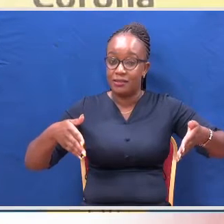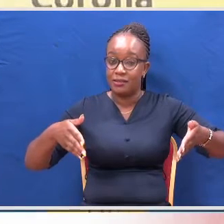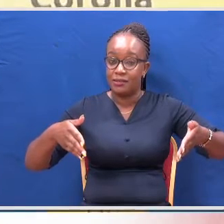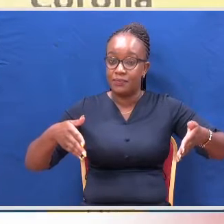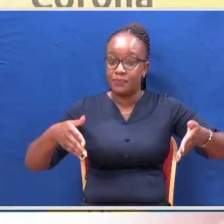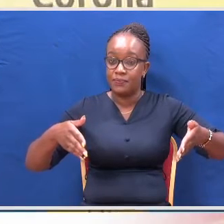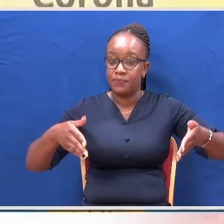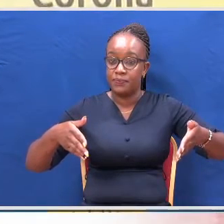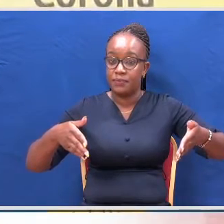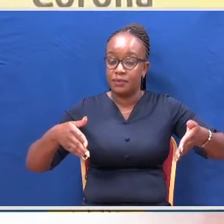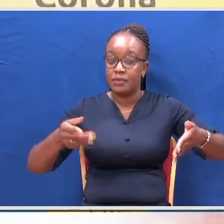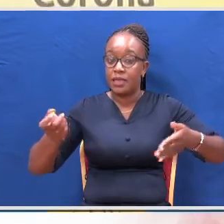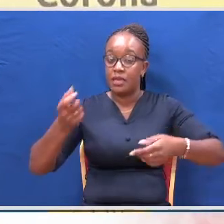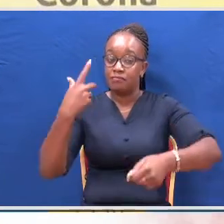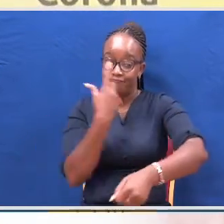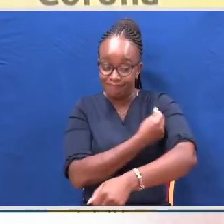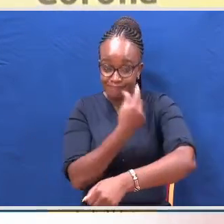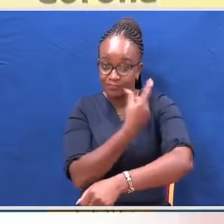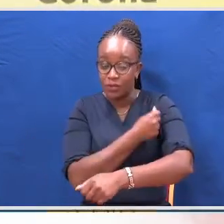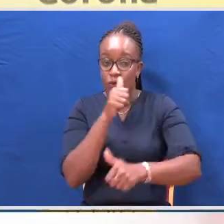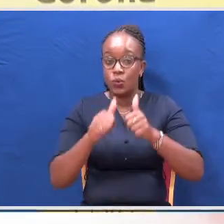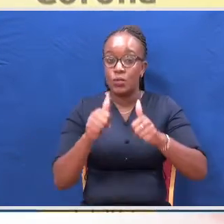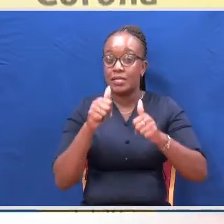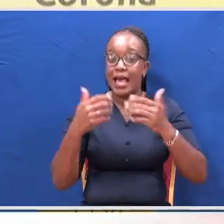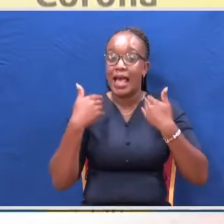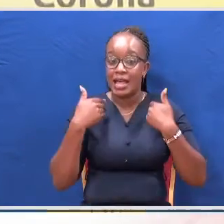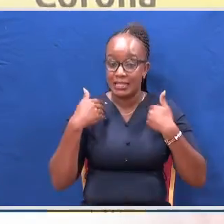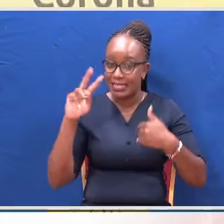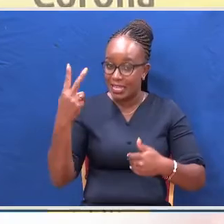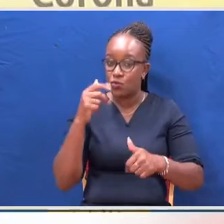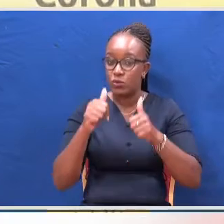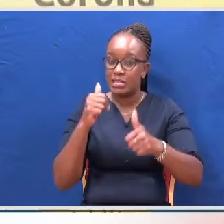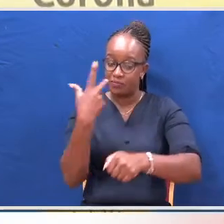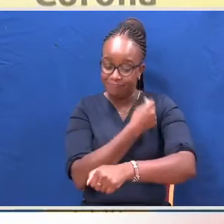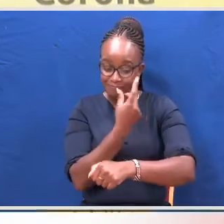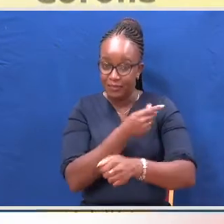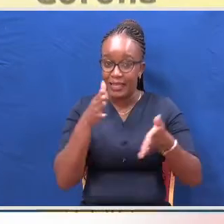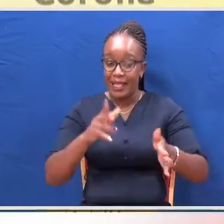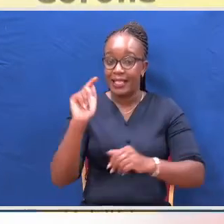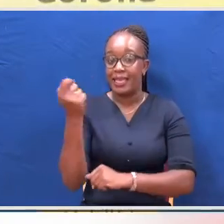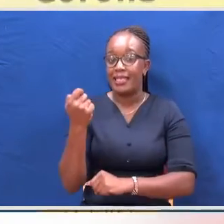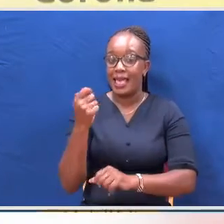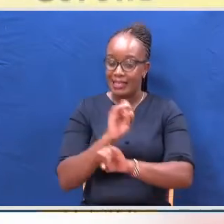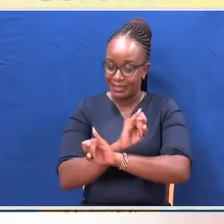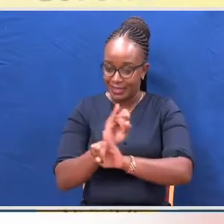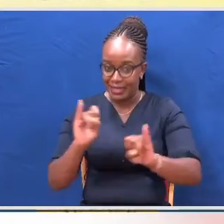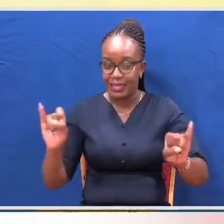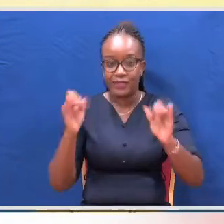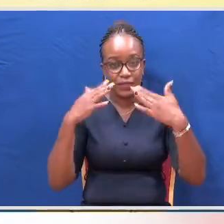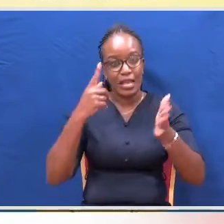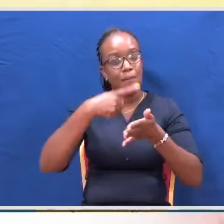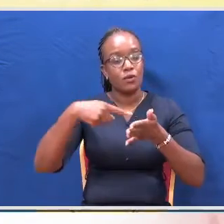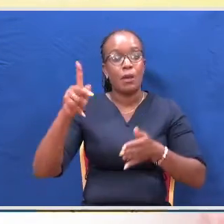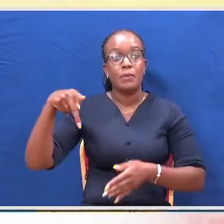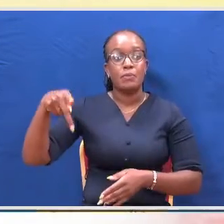one that is the second window one that had been introduced in Kenya is cleared by PPB, but not yet cleared at the World Health Organization. That's